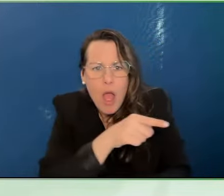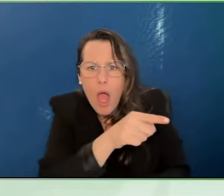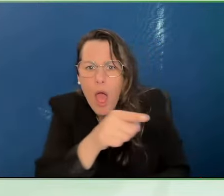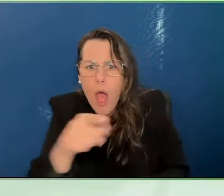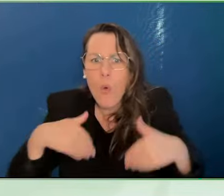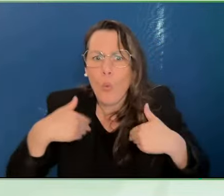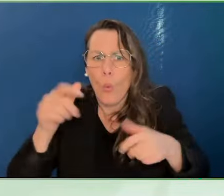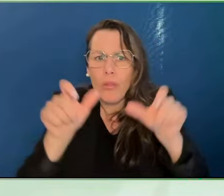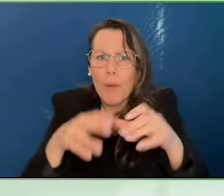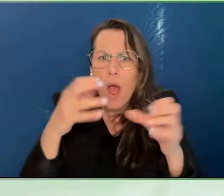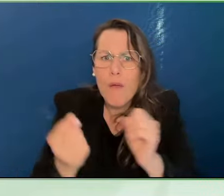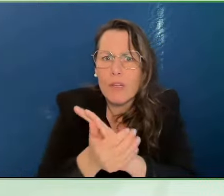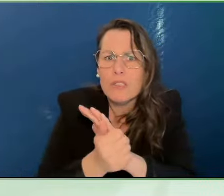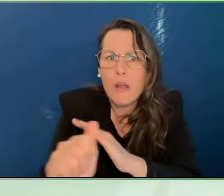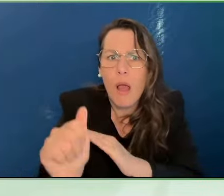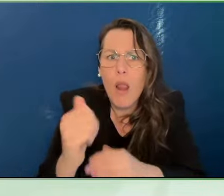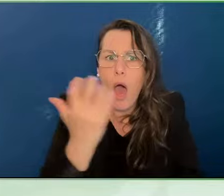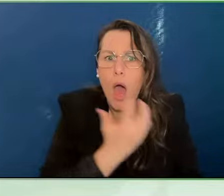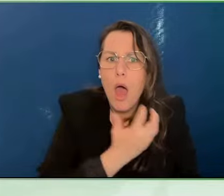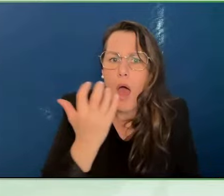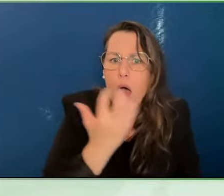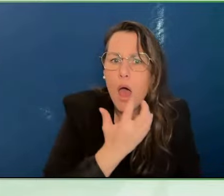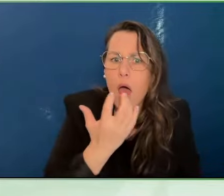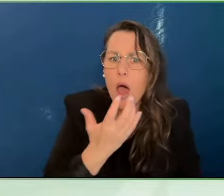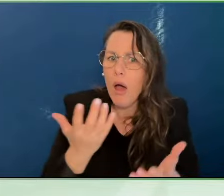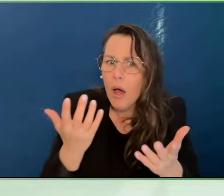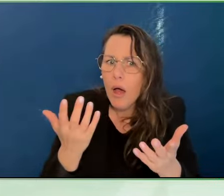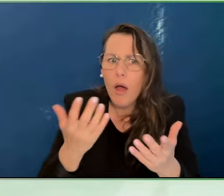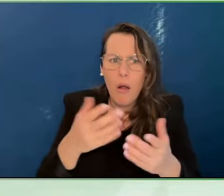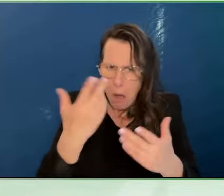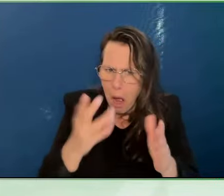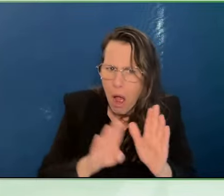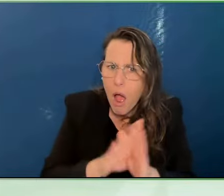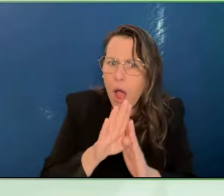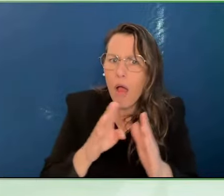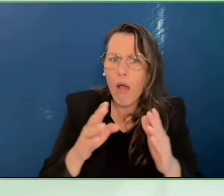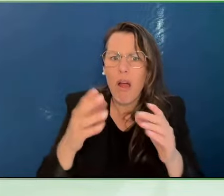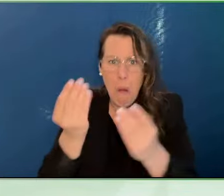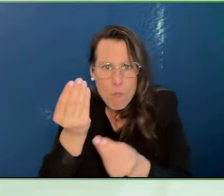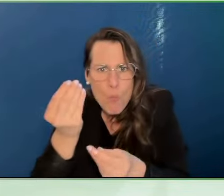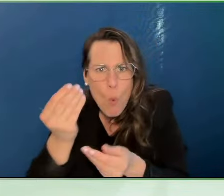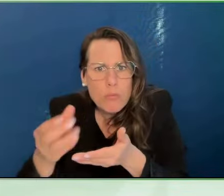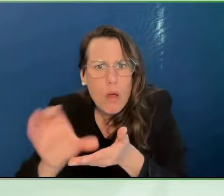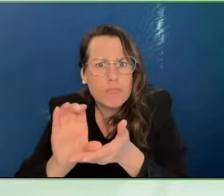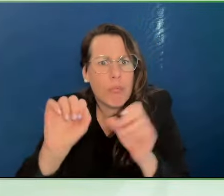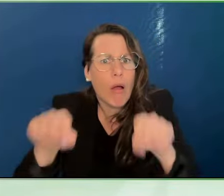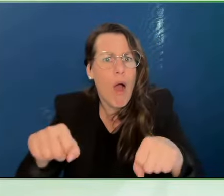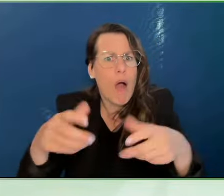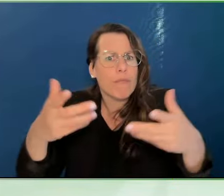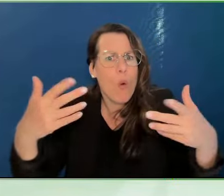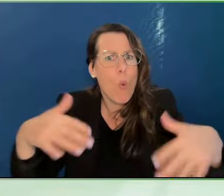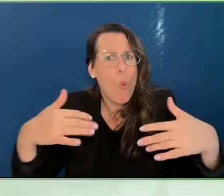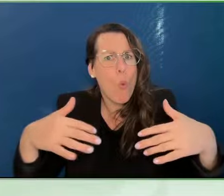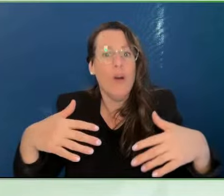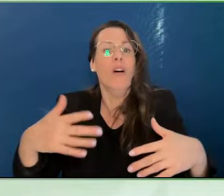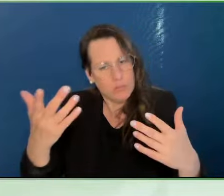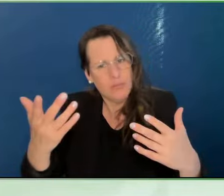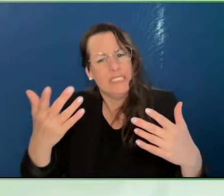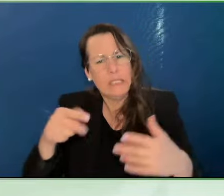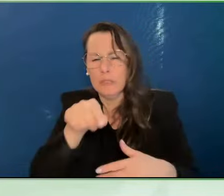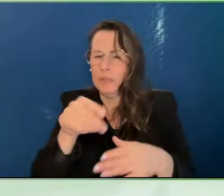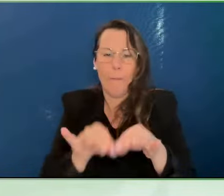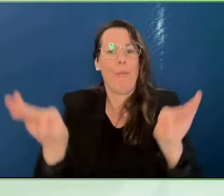entertainment possibilities and helping hands? So let me say, when we started off, we were like 3 people. So